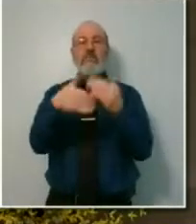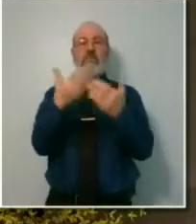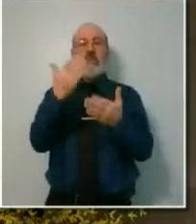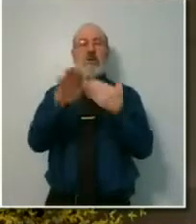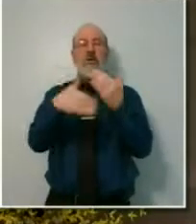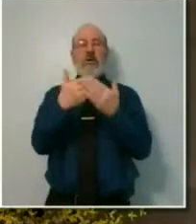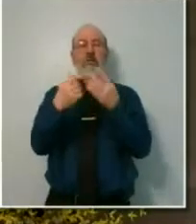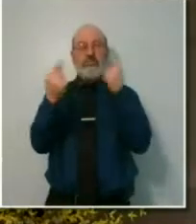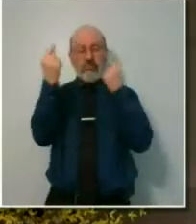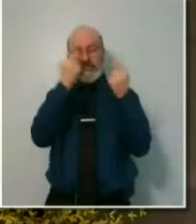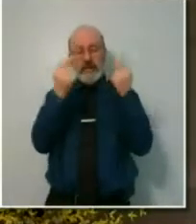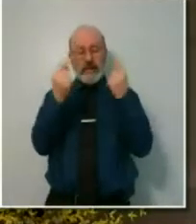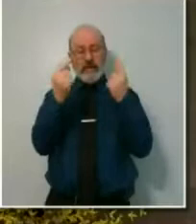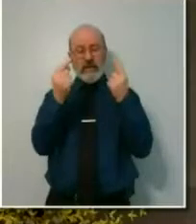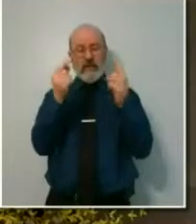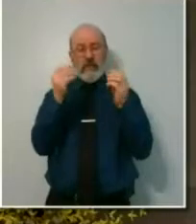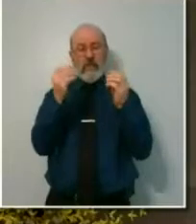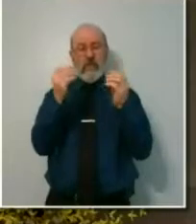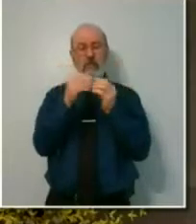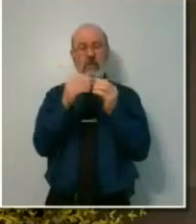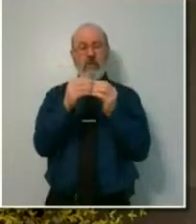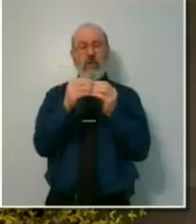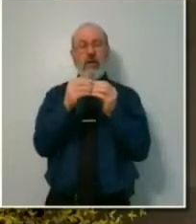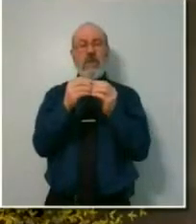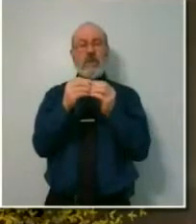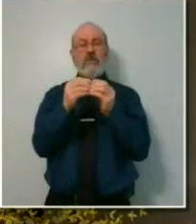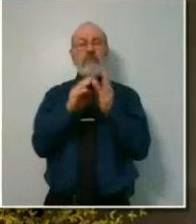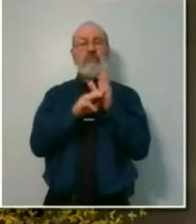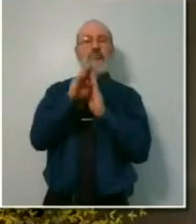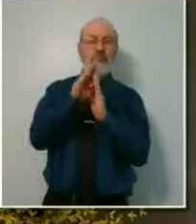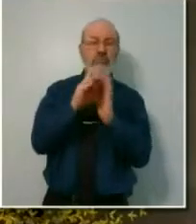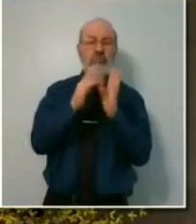more quality than quantity. We have